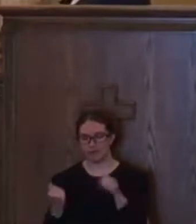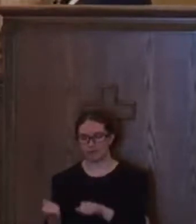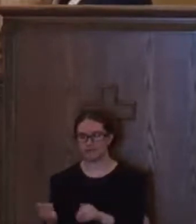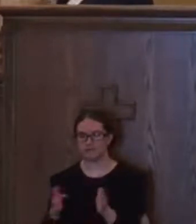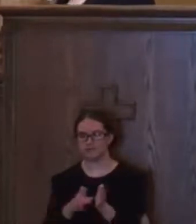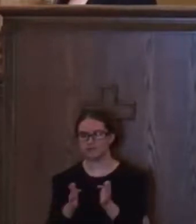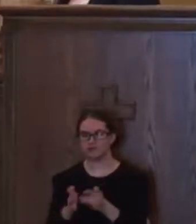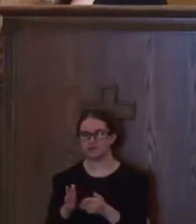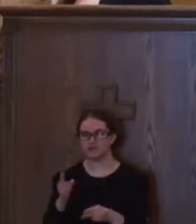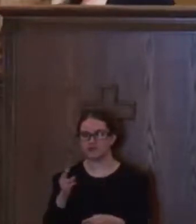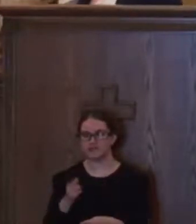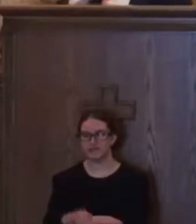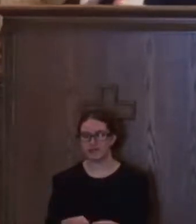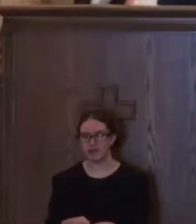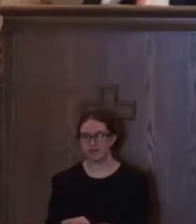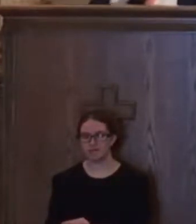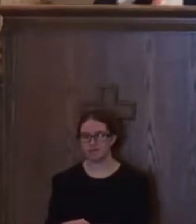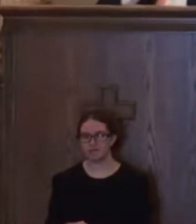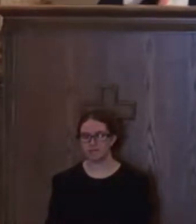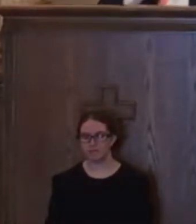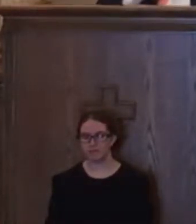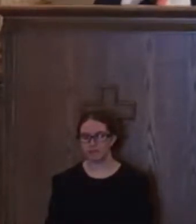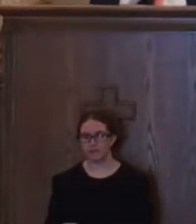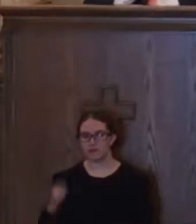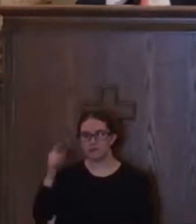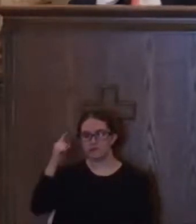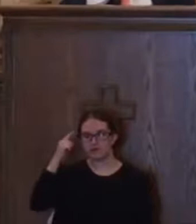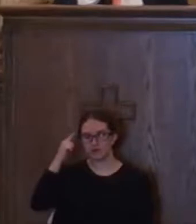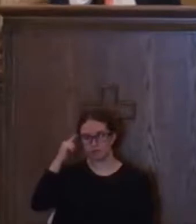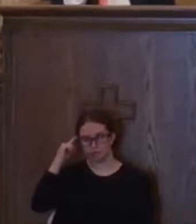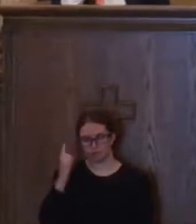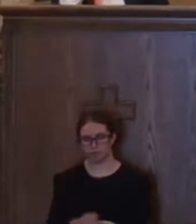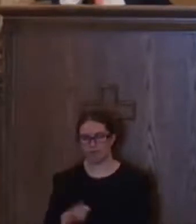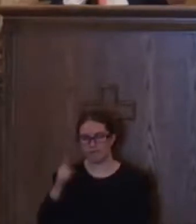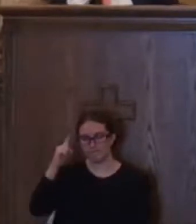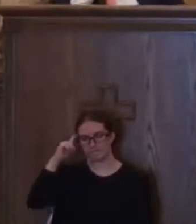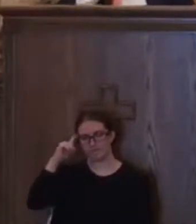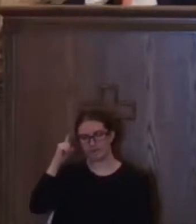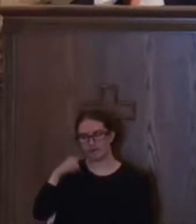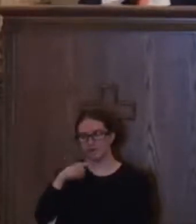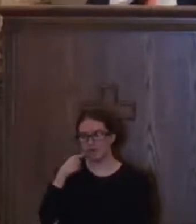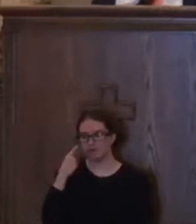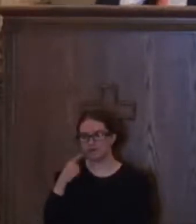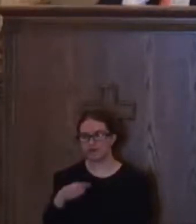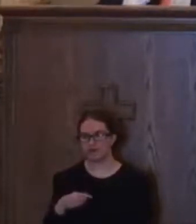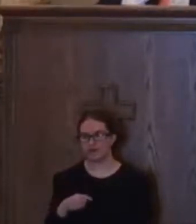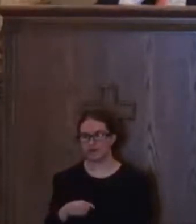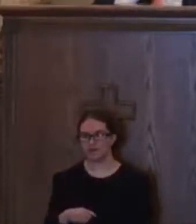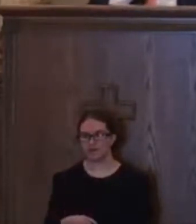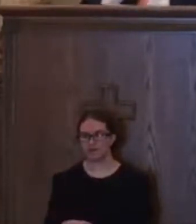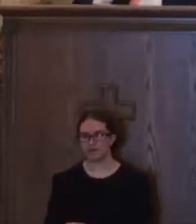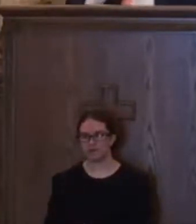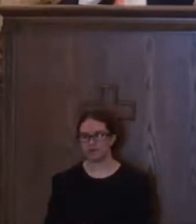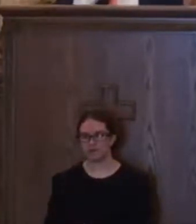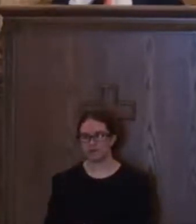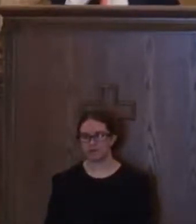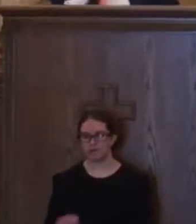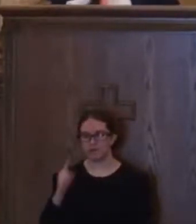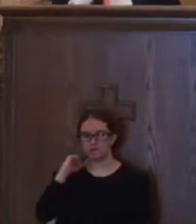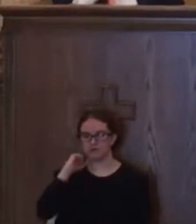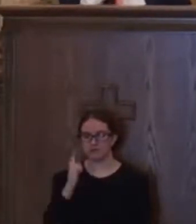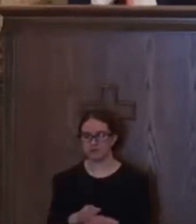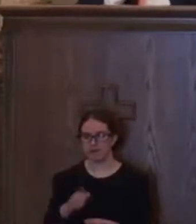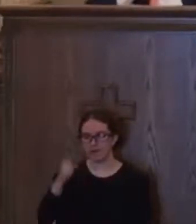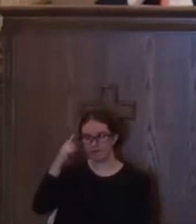in Jesus' name, you was in your right mind. When you said that, you was in your right